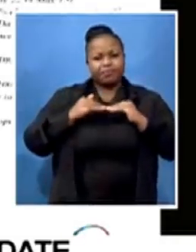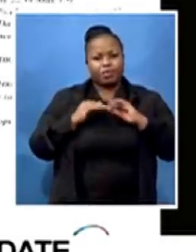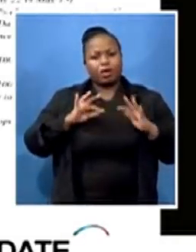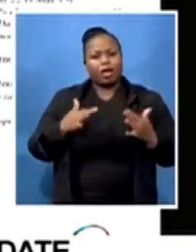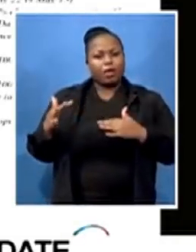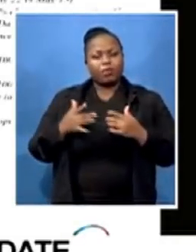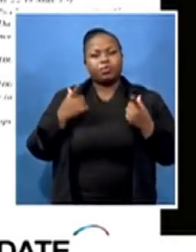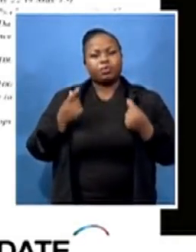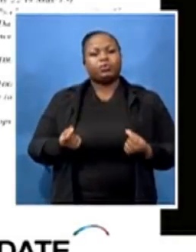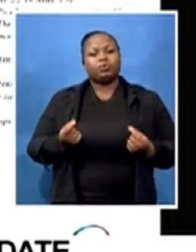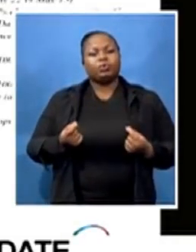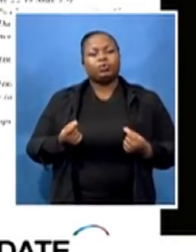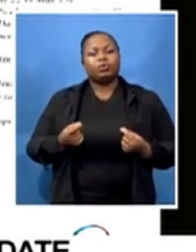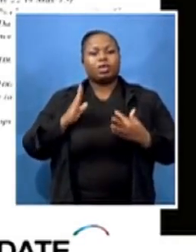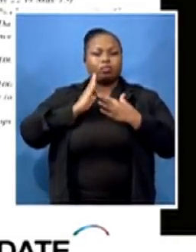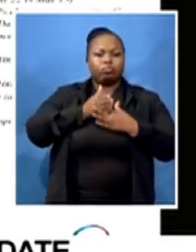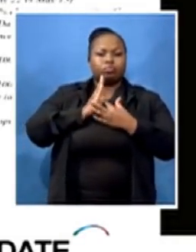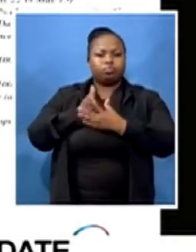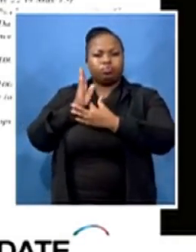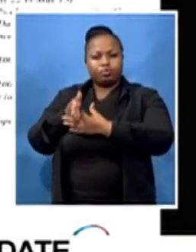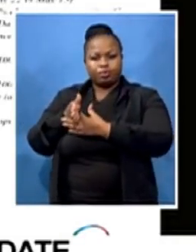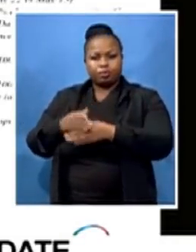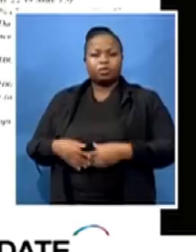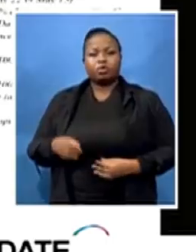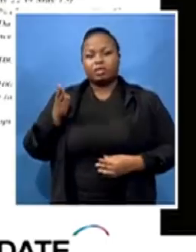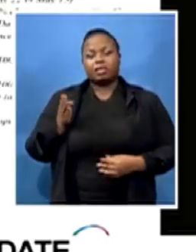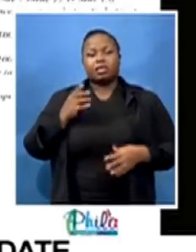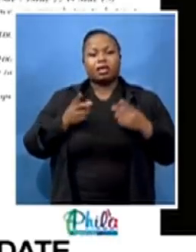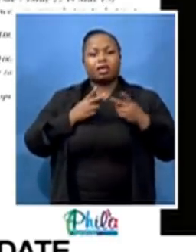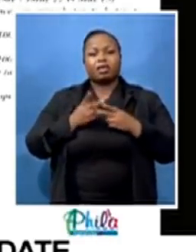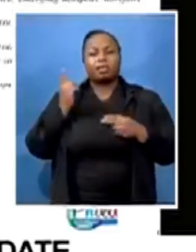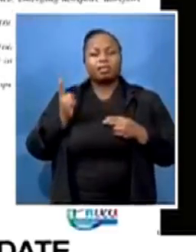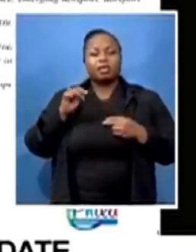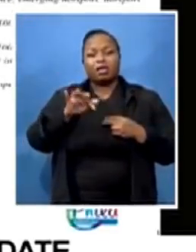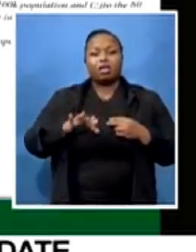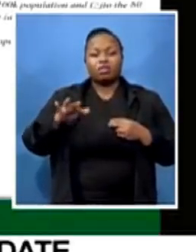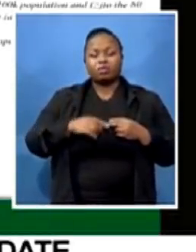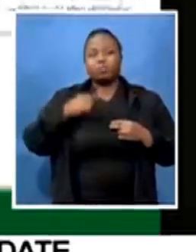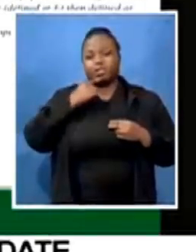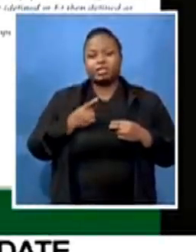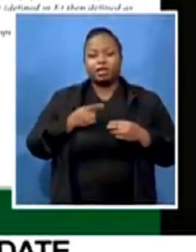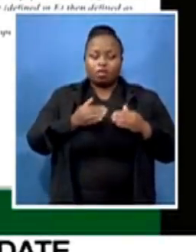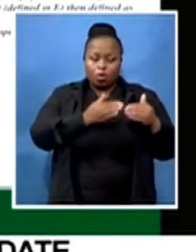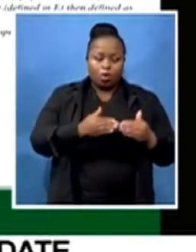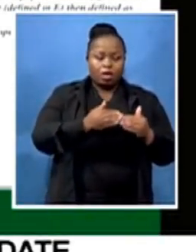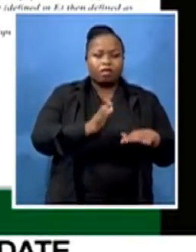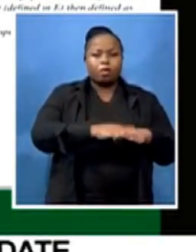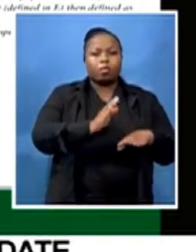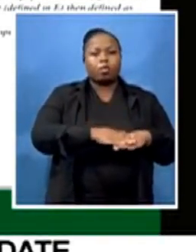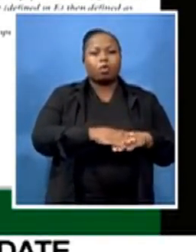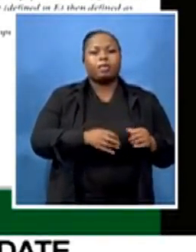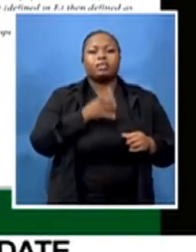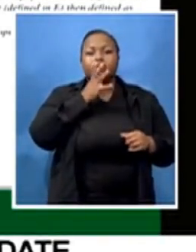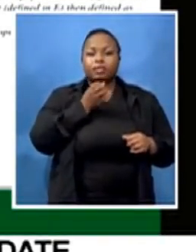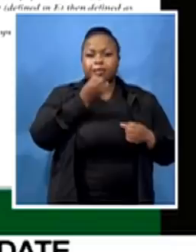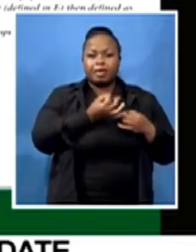interventions. So we've therefore classified these areas as areas for vigilance. This is a majority of the districts in the country. And